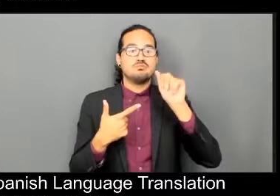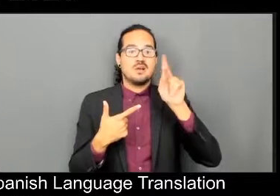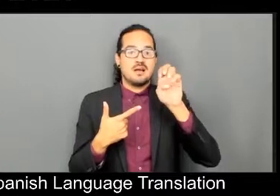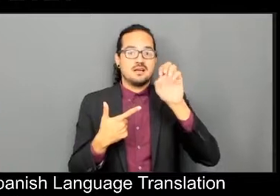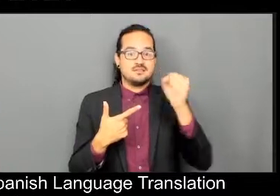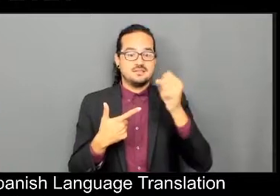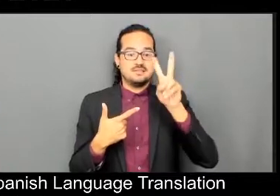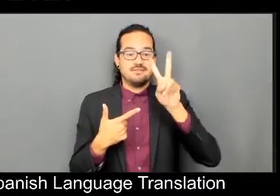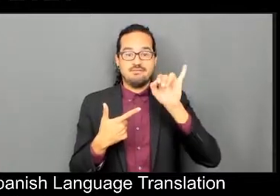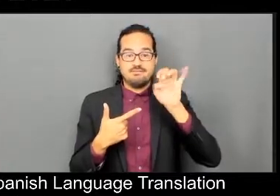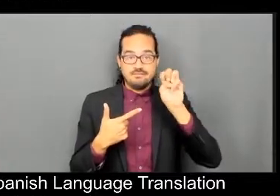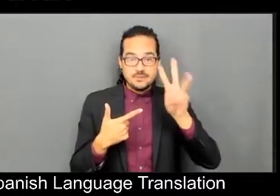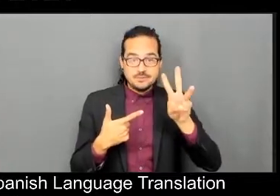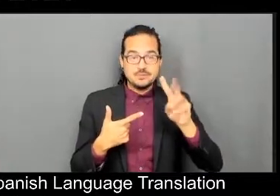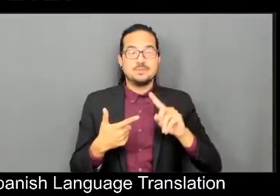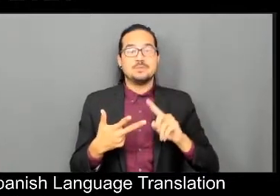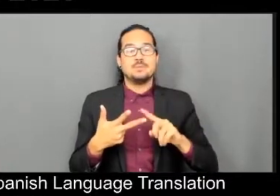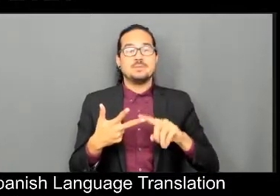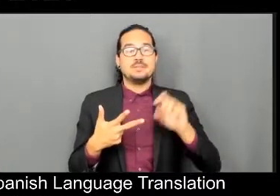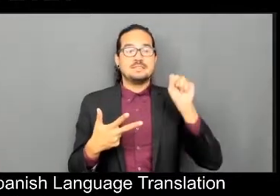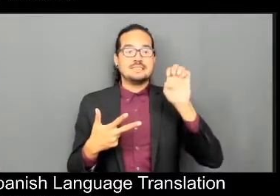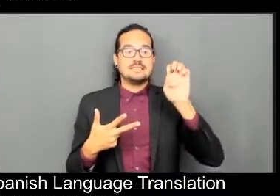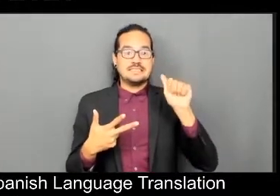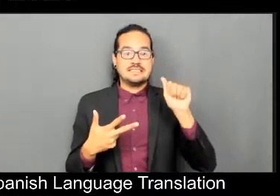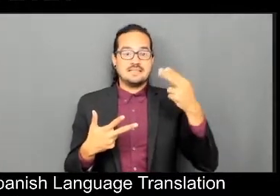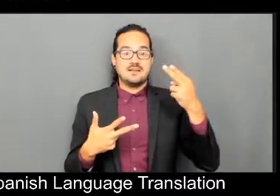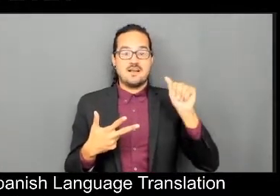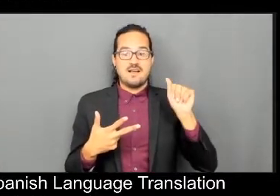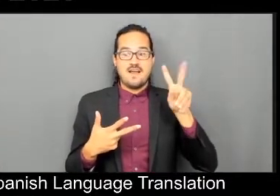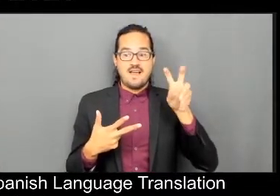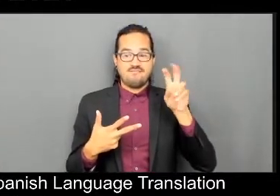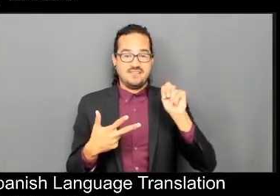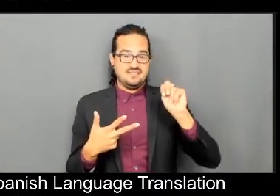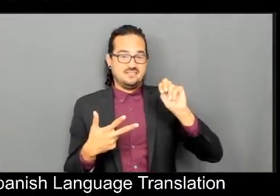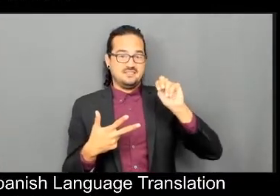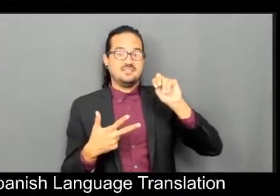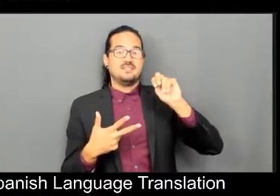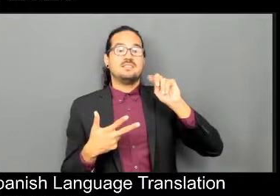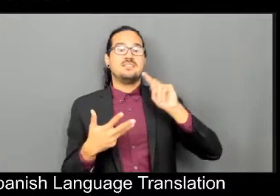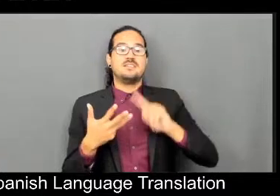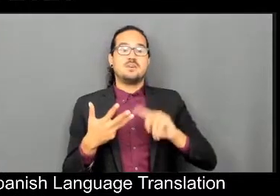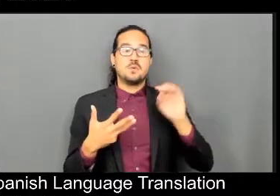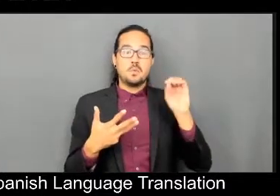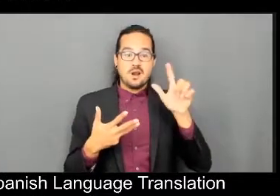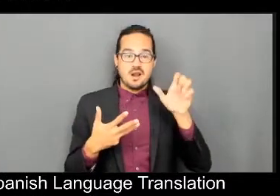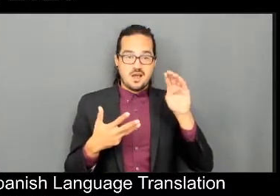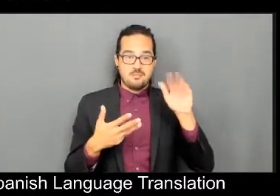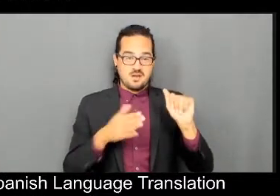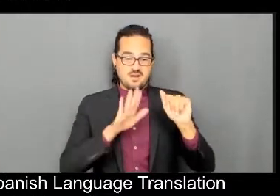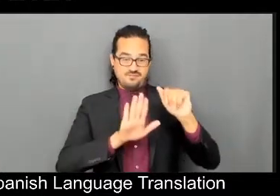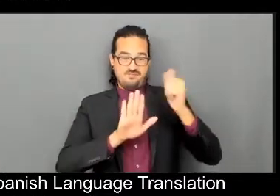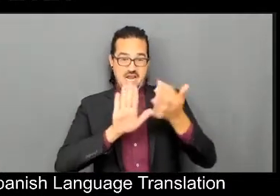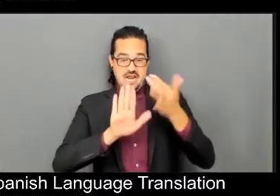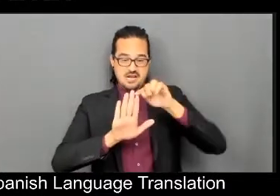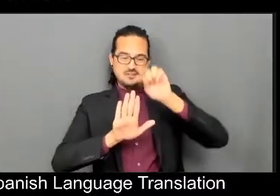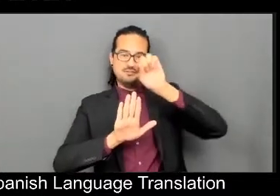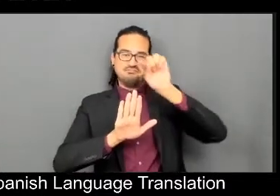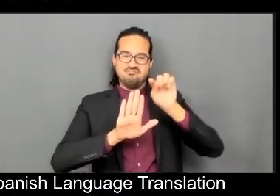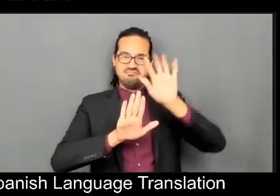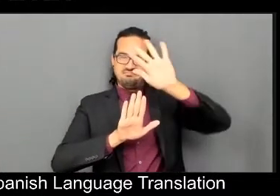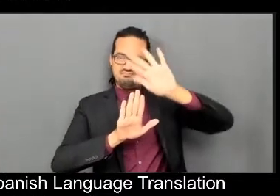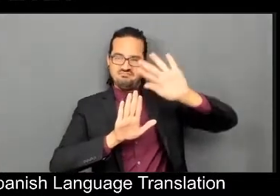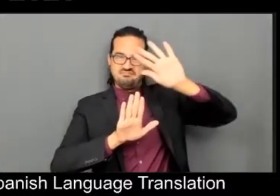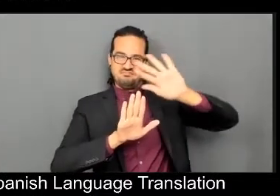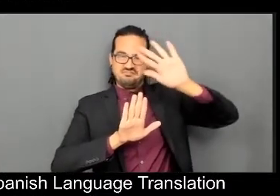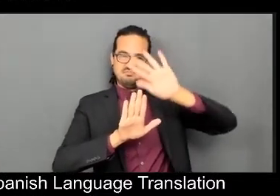lift also includes basically everything south of Alima and Sir Francis Drake, all the way down to Five Brooks, so none of this is under warning